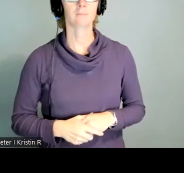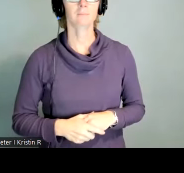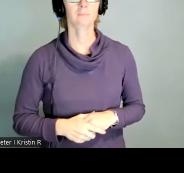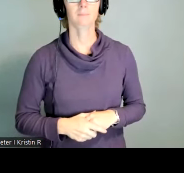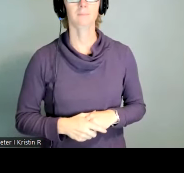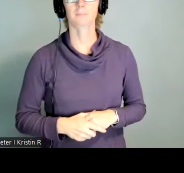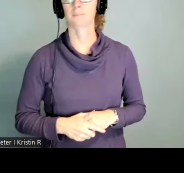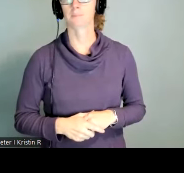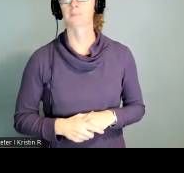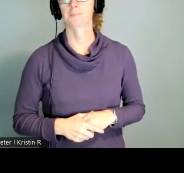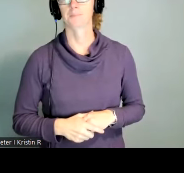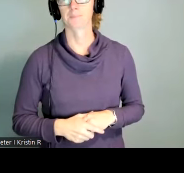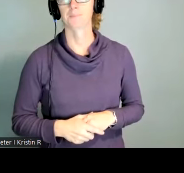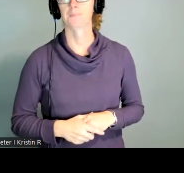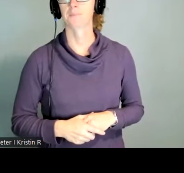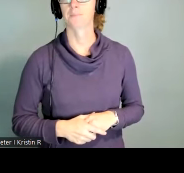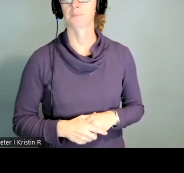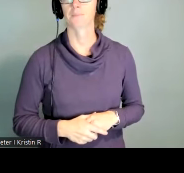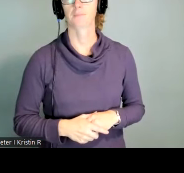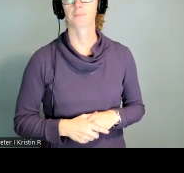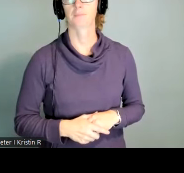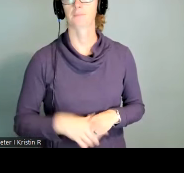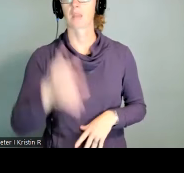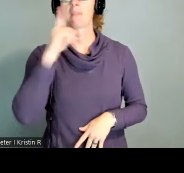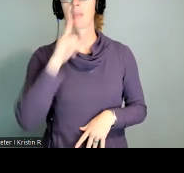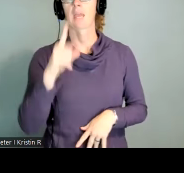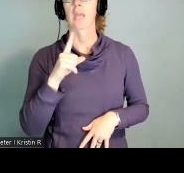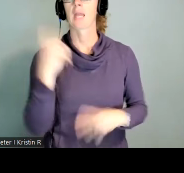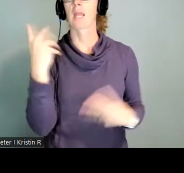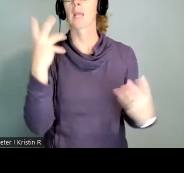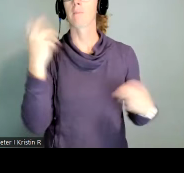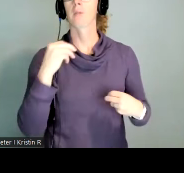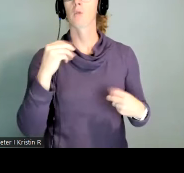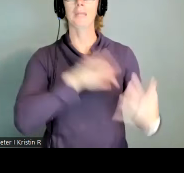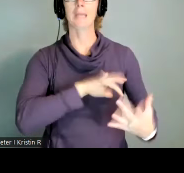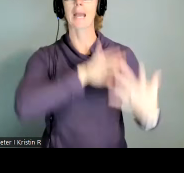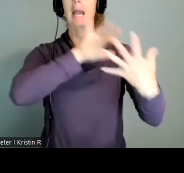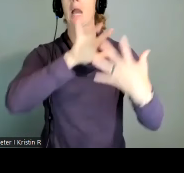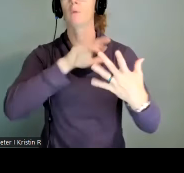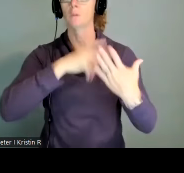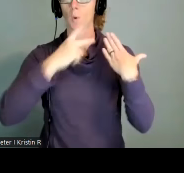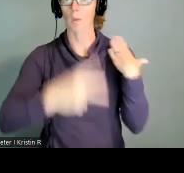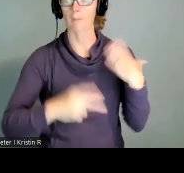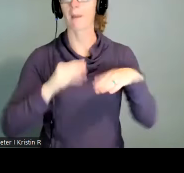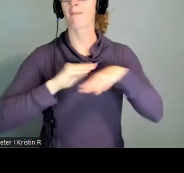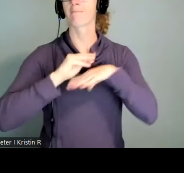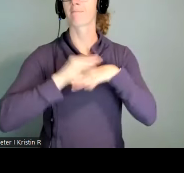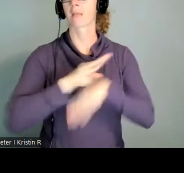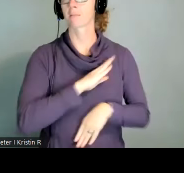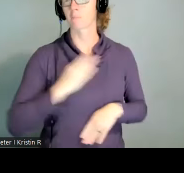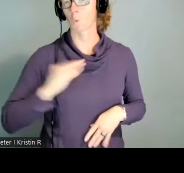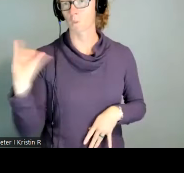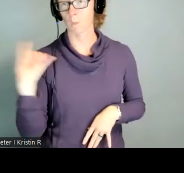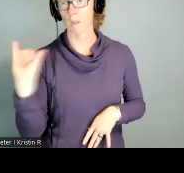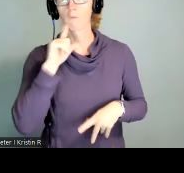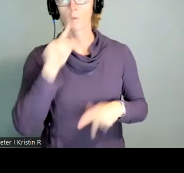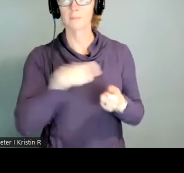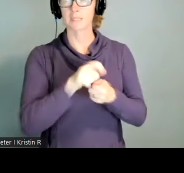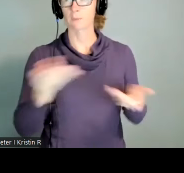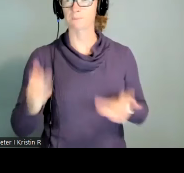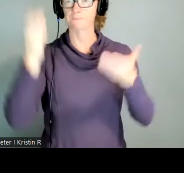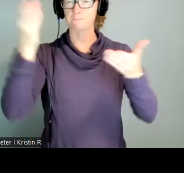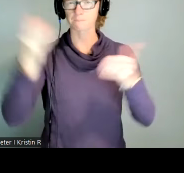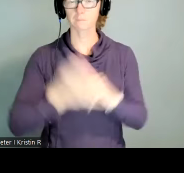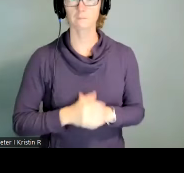They had a robust community outreach process, as well as an advisory board that made recommendations, and they retained